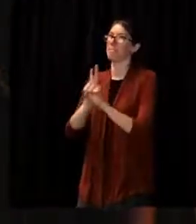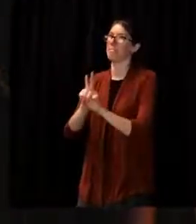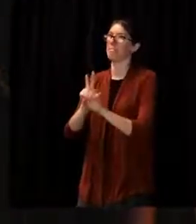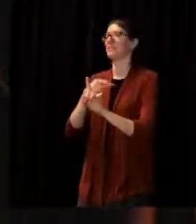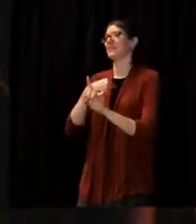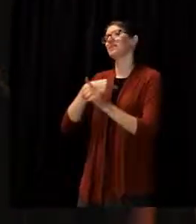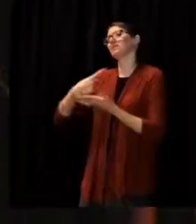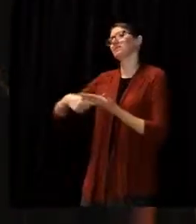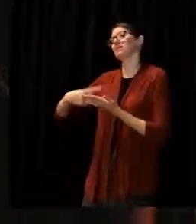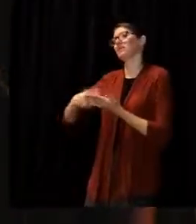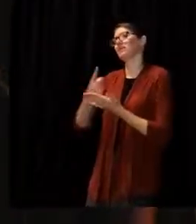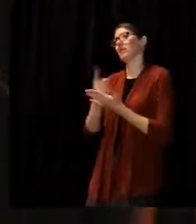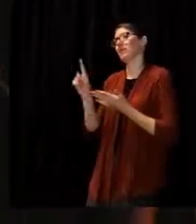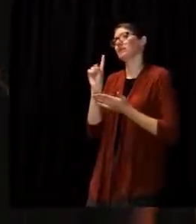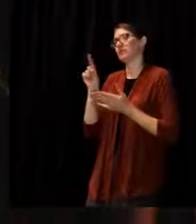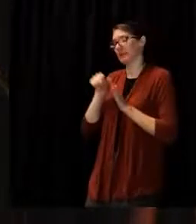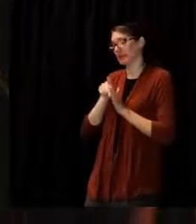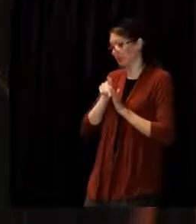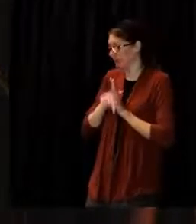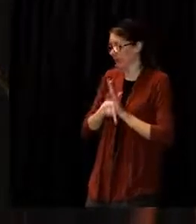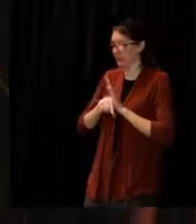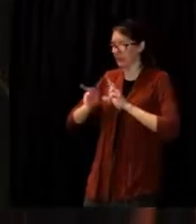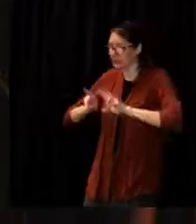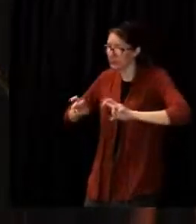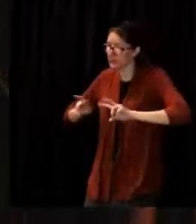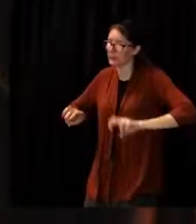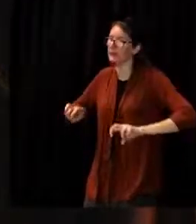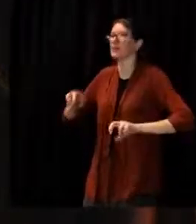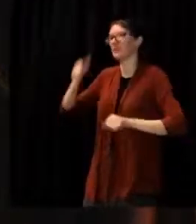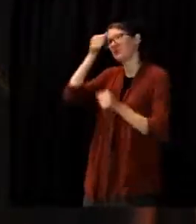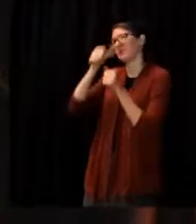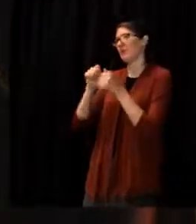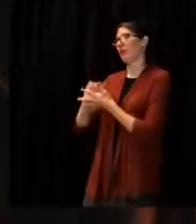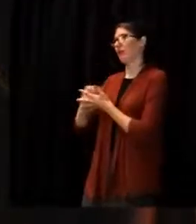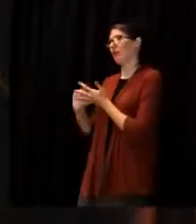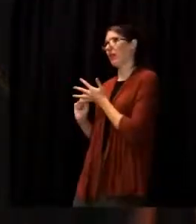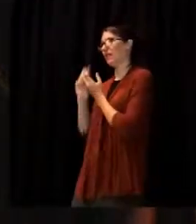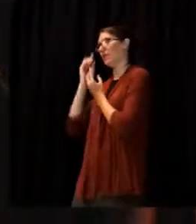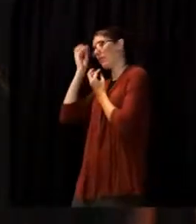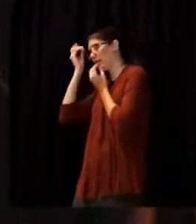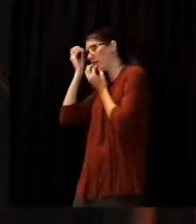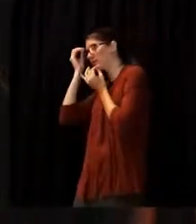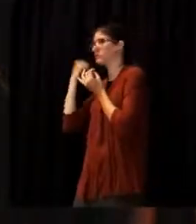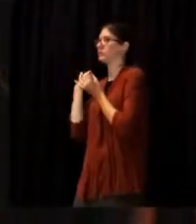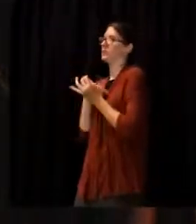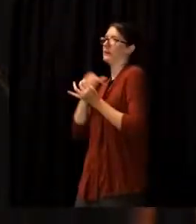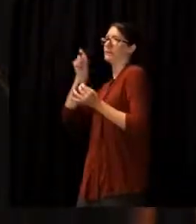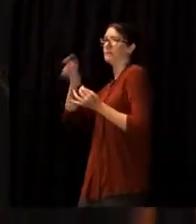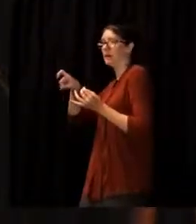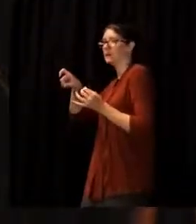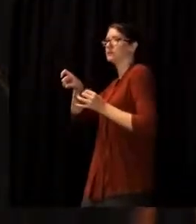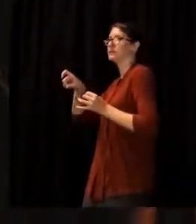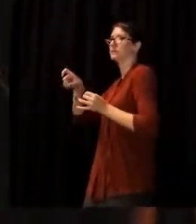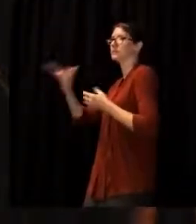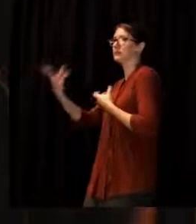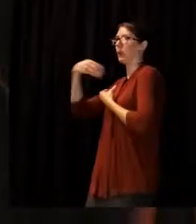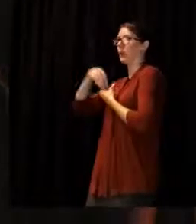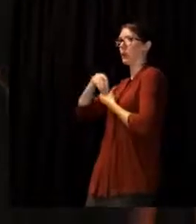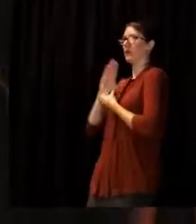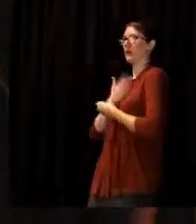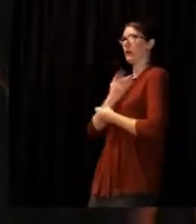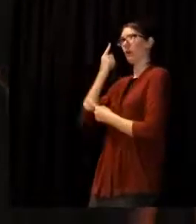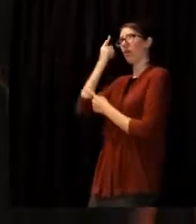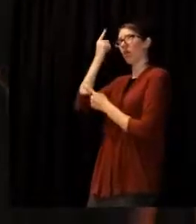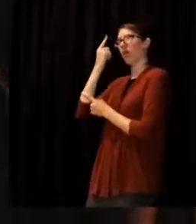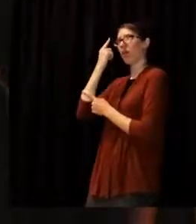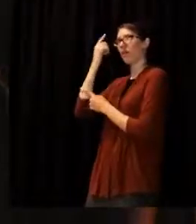it last week in depth, and many of you might remember I talked about 5 different considerations that we have to put into our thinking as we